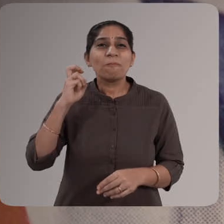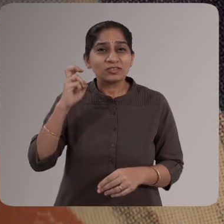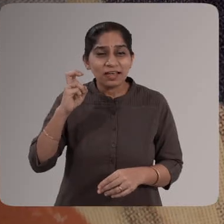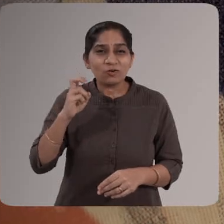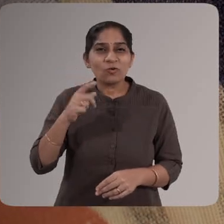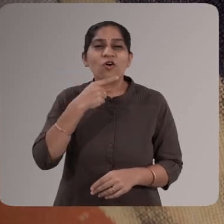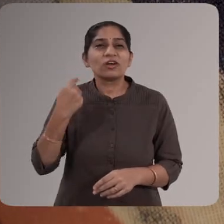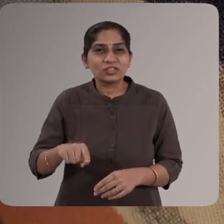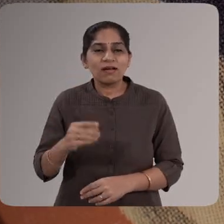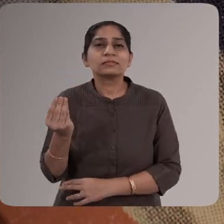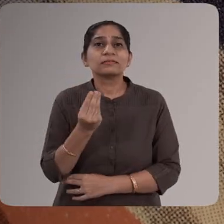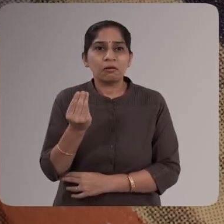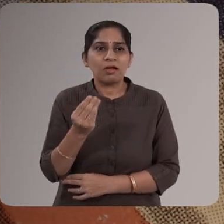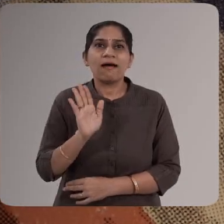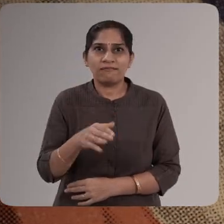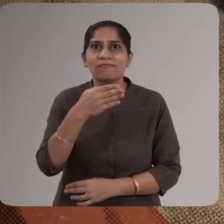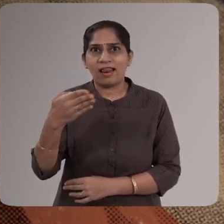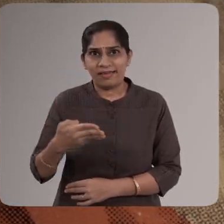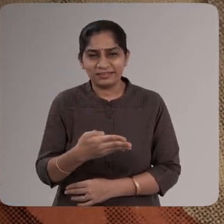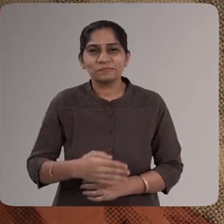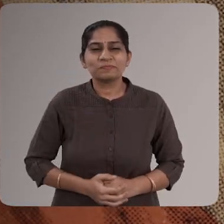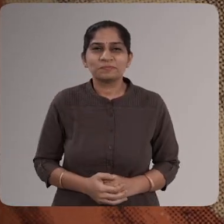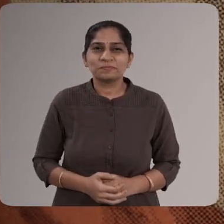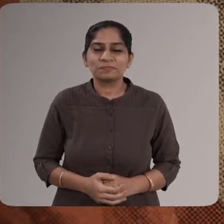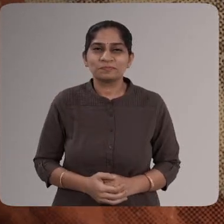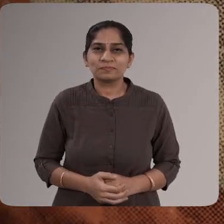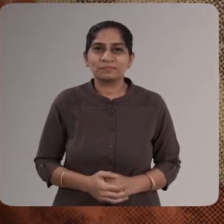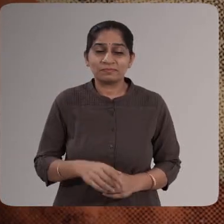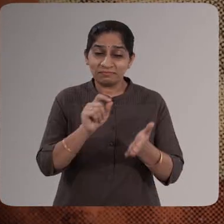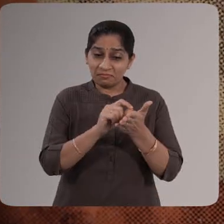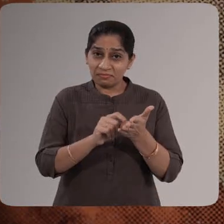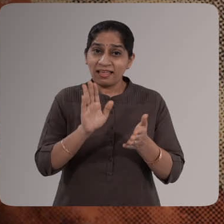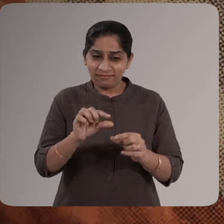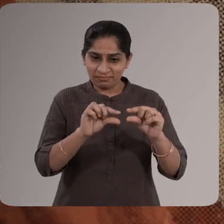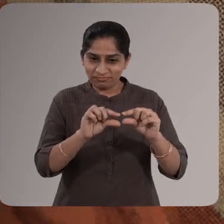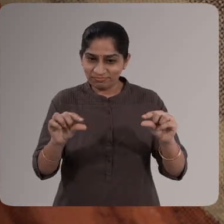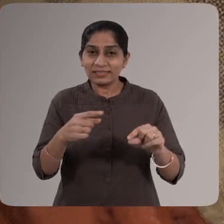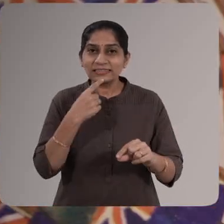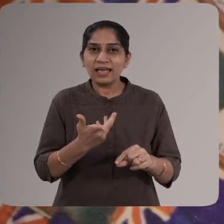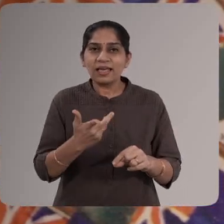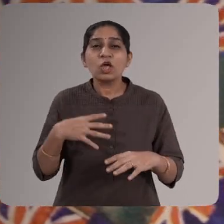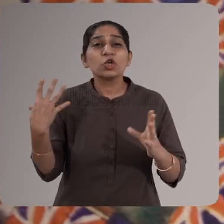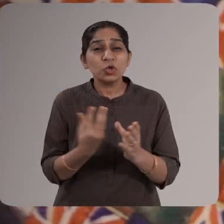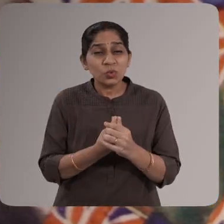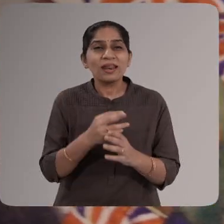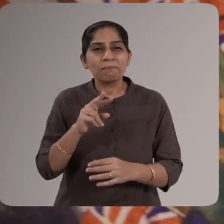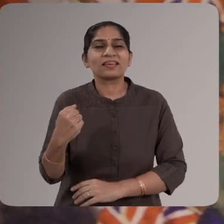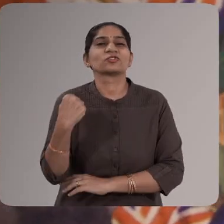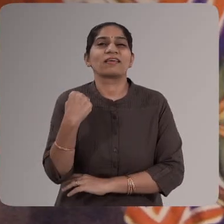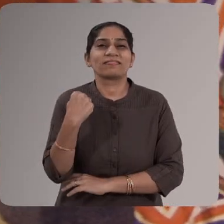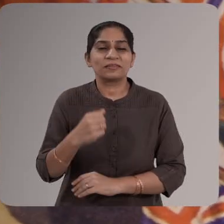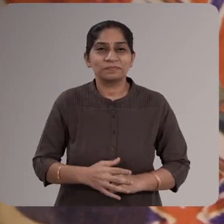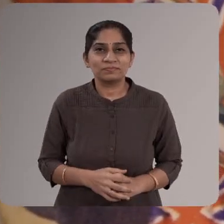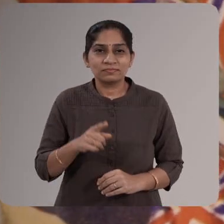Belgium, Montenegro, Russia and Serbia also feature. A written message emphasises that union